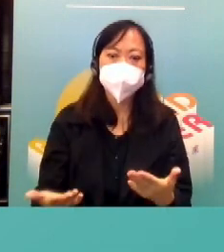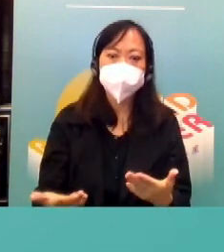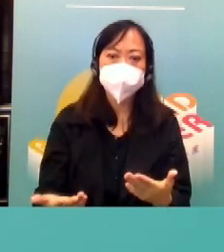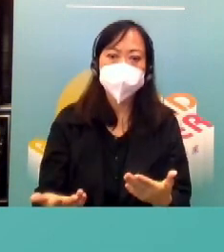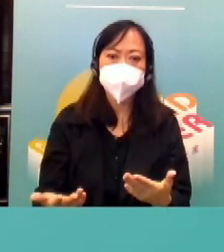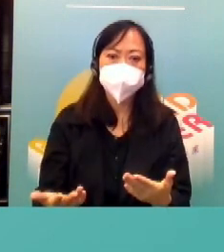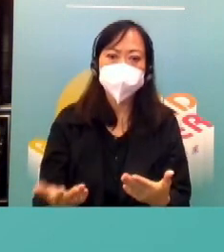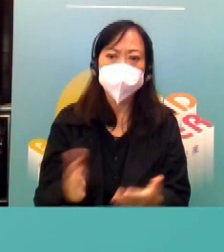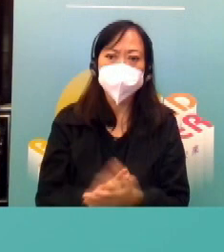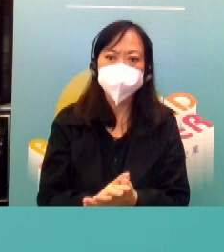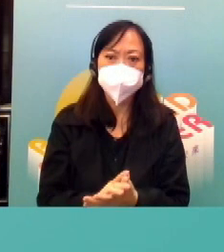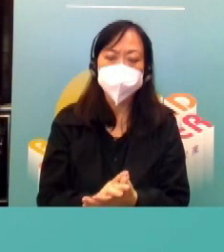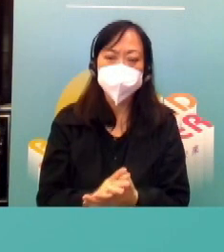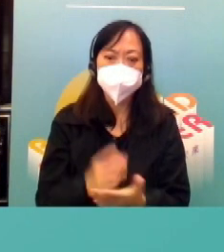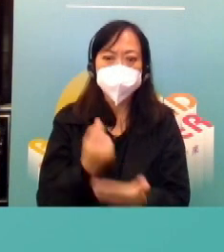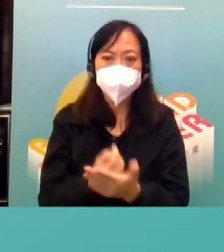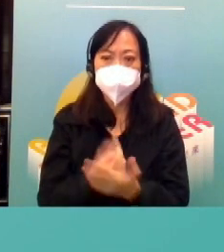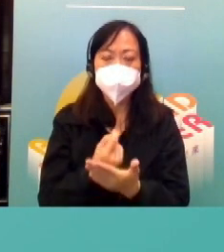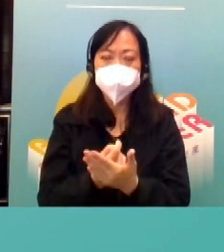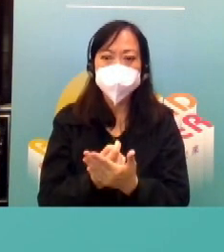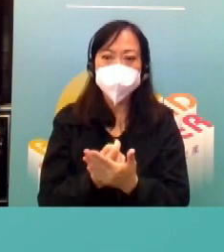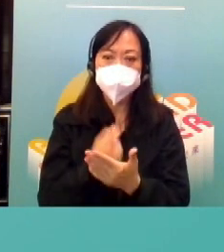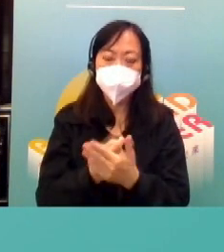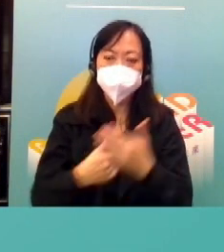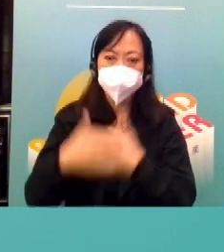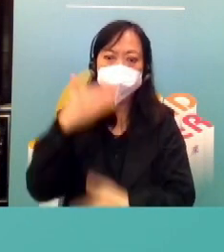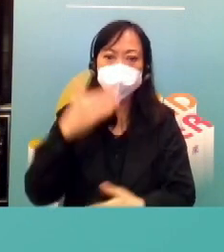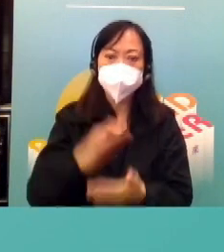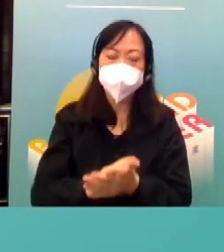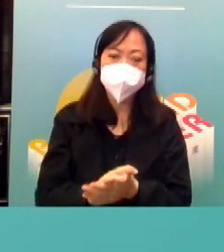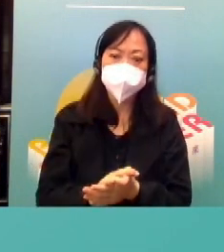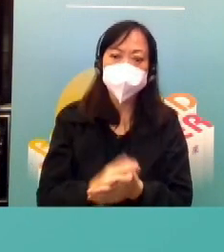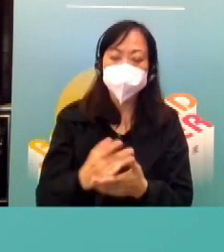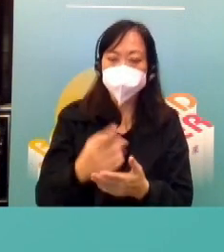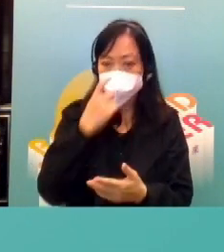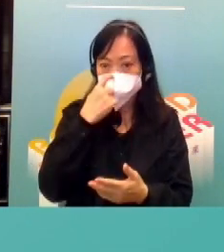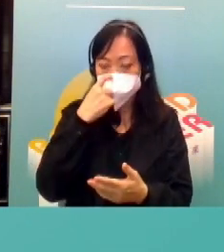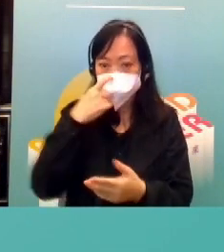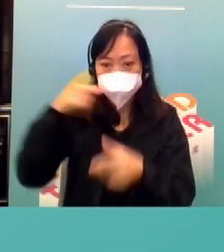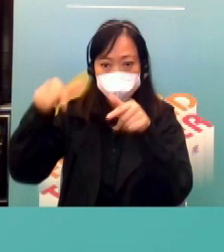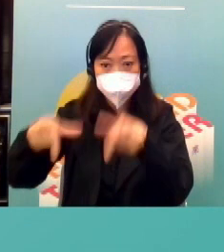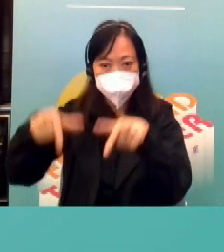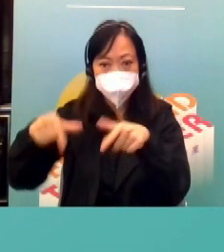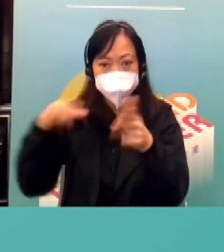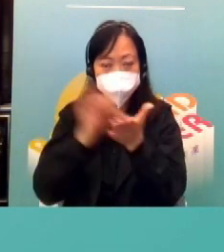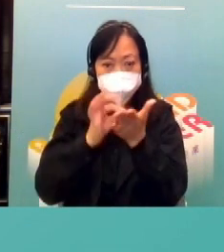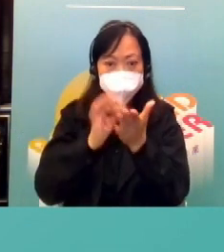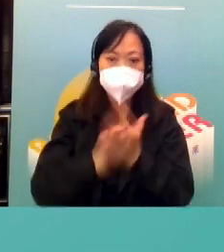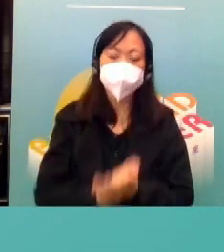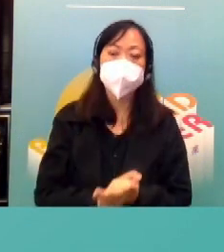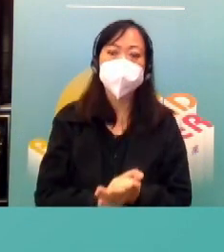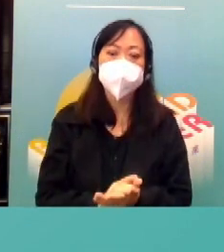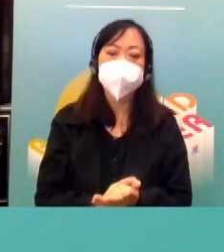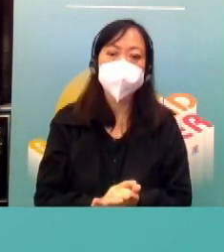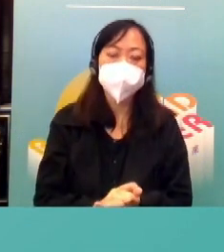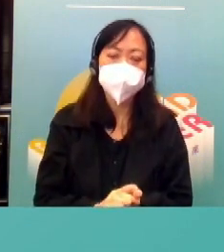This is located in a southern, kind of south of London, a place called Croydon, where we worked with the local